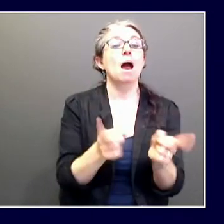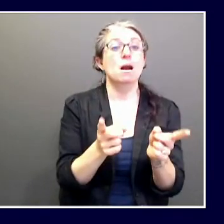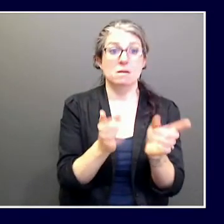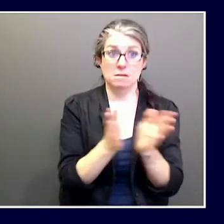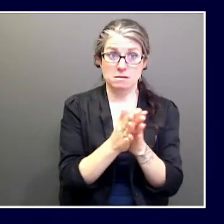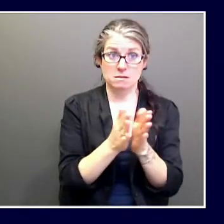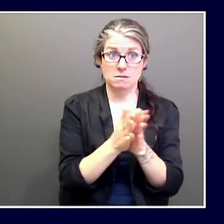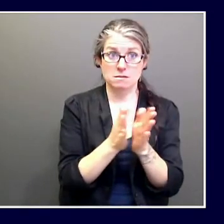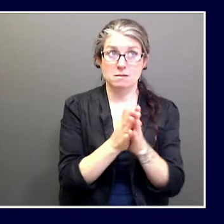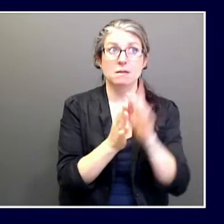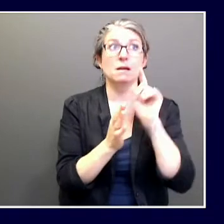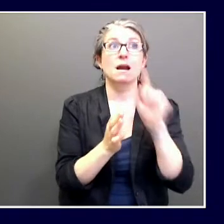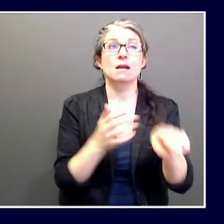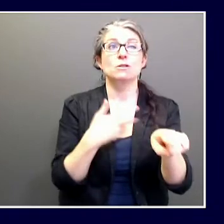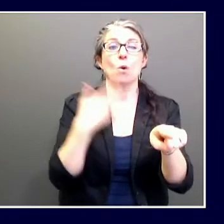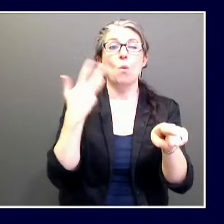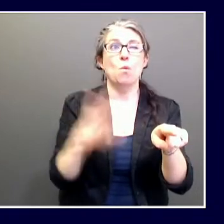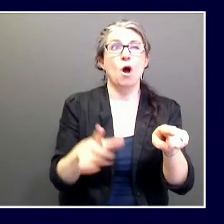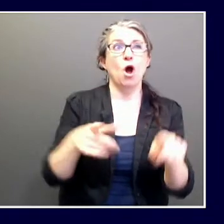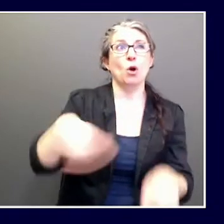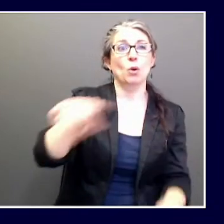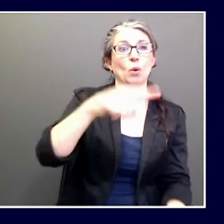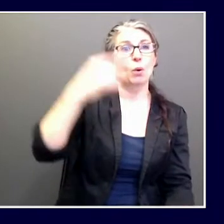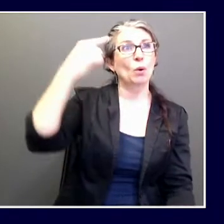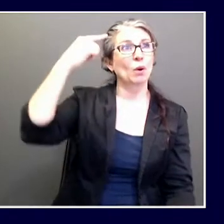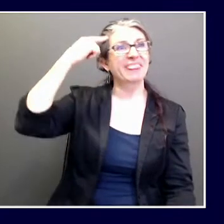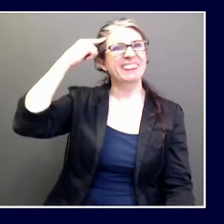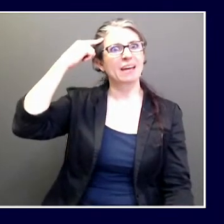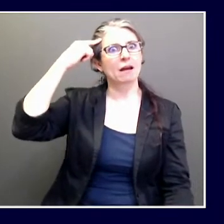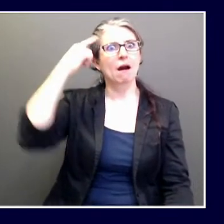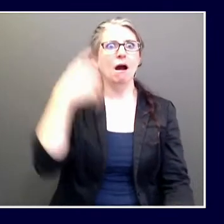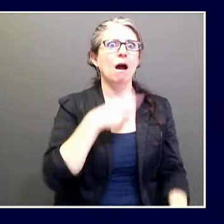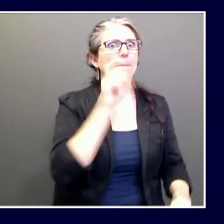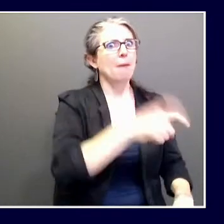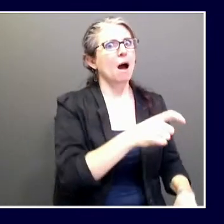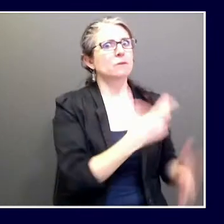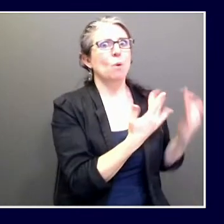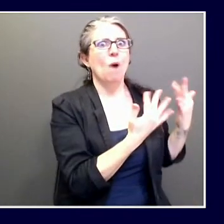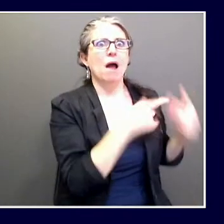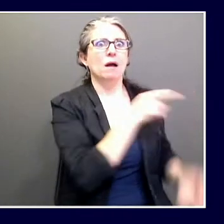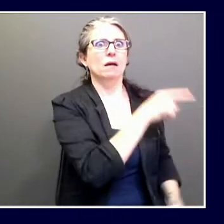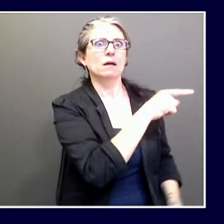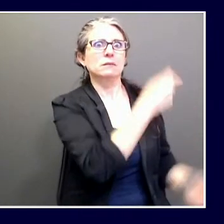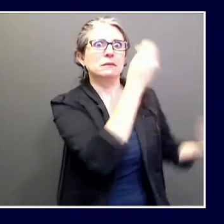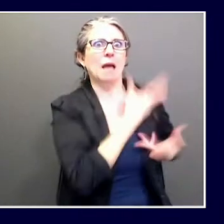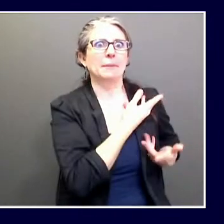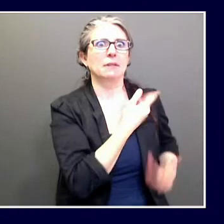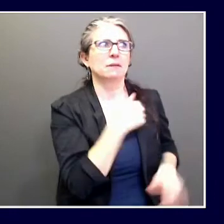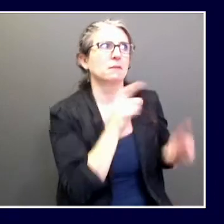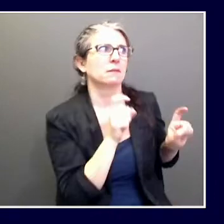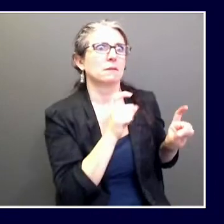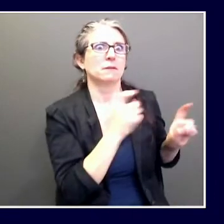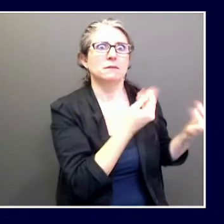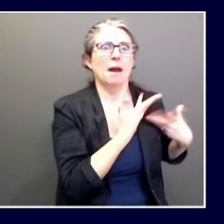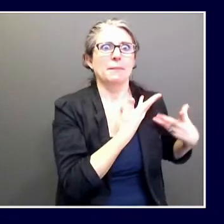false reliance upon contact tracing for this very technical reason. Genomic sequencing,